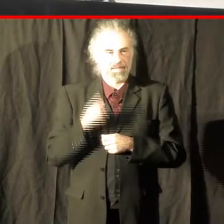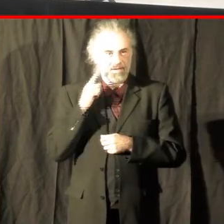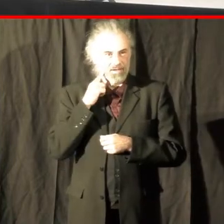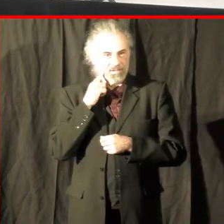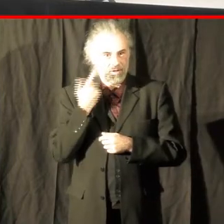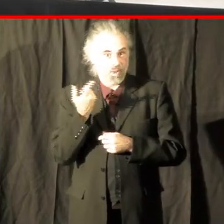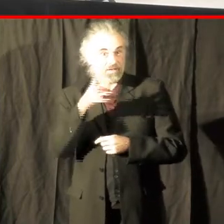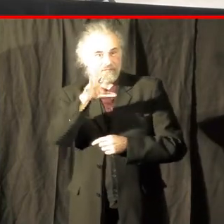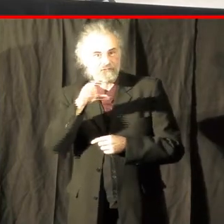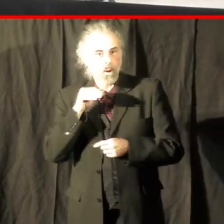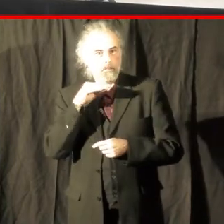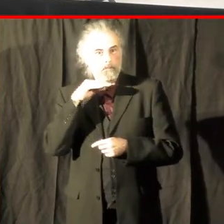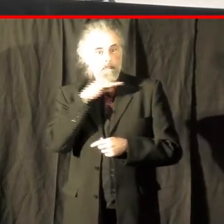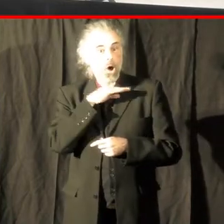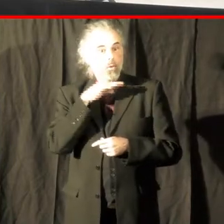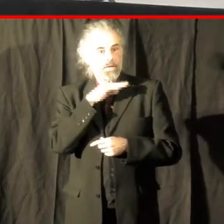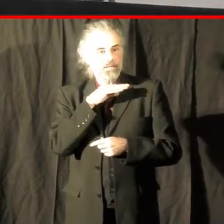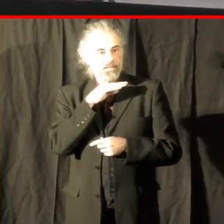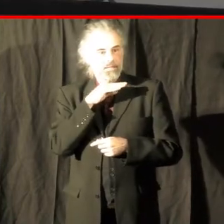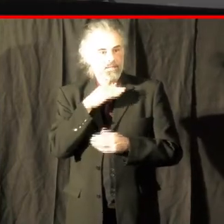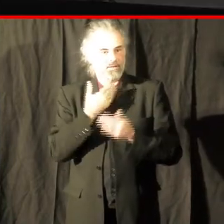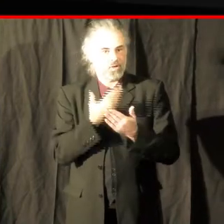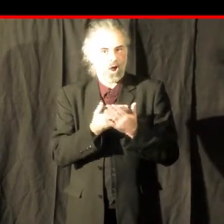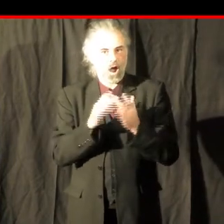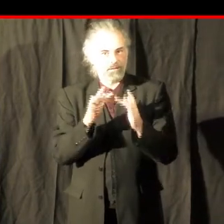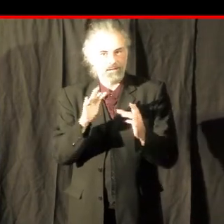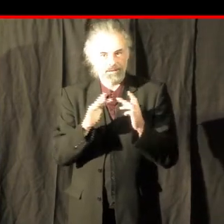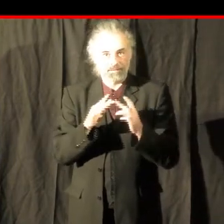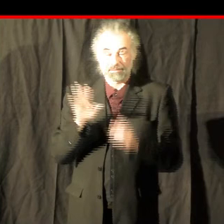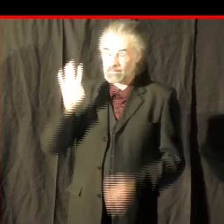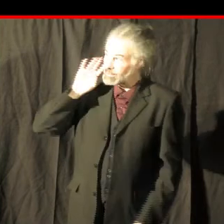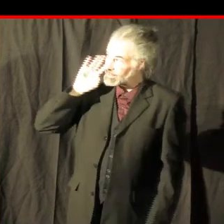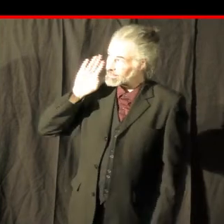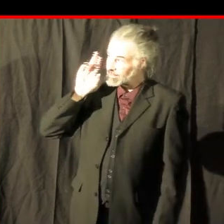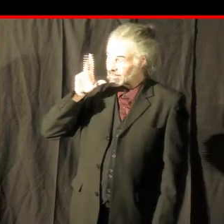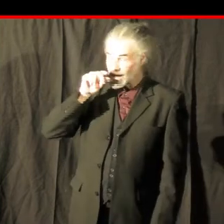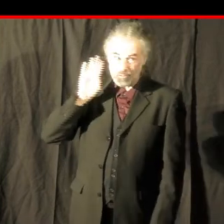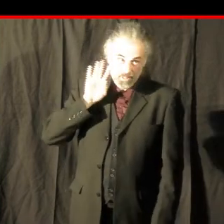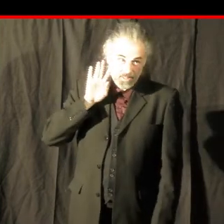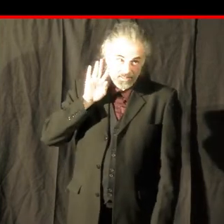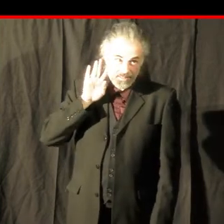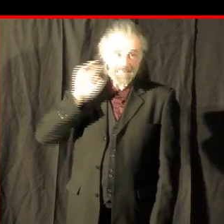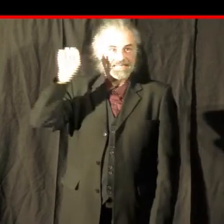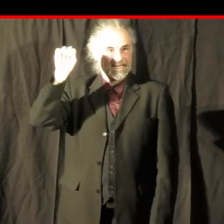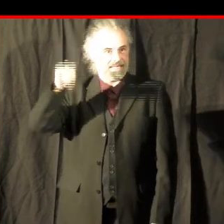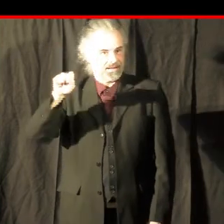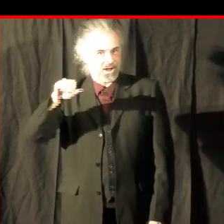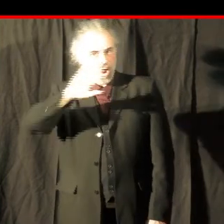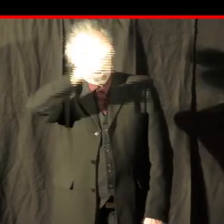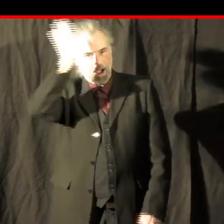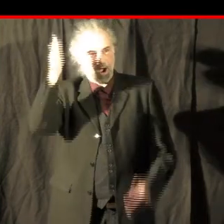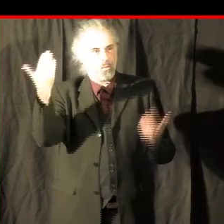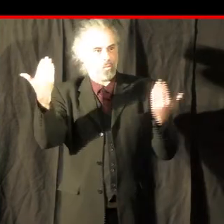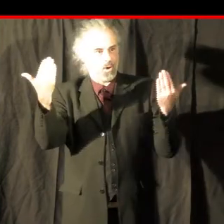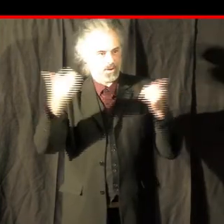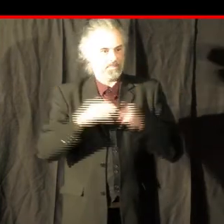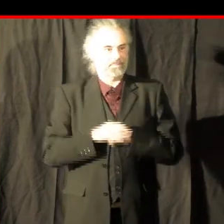from Melbourne. Cara, can you hear me? Yes, hello, welcome